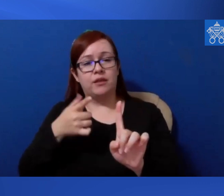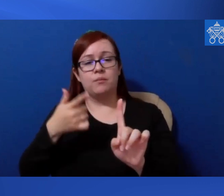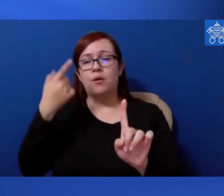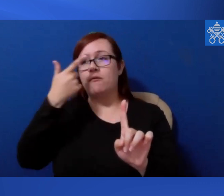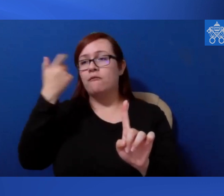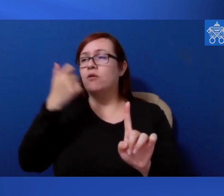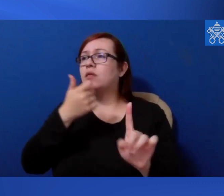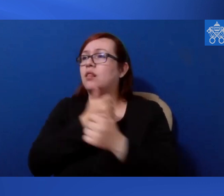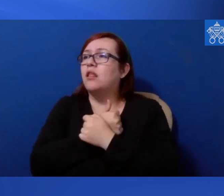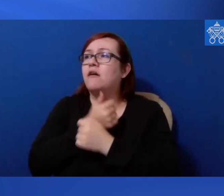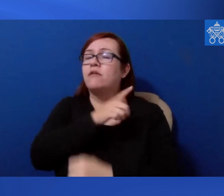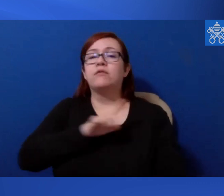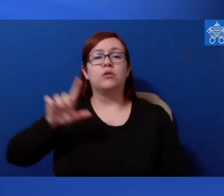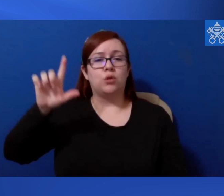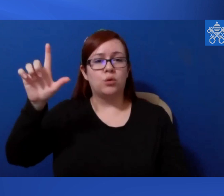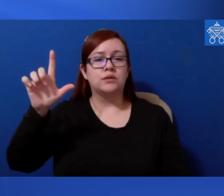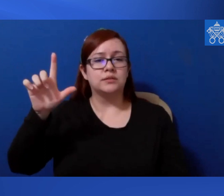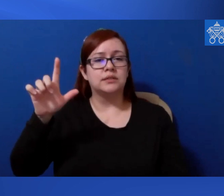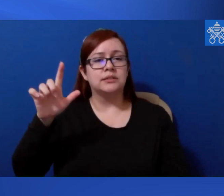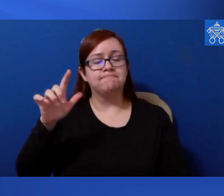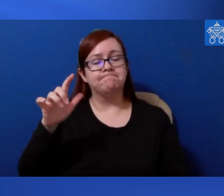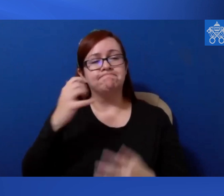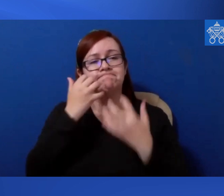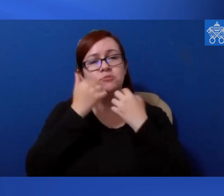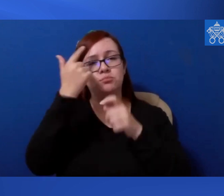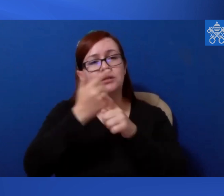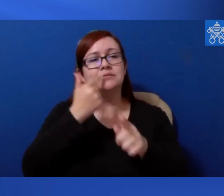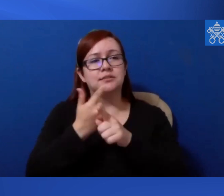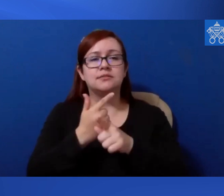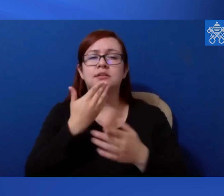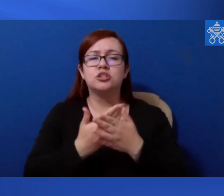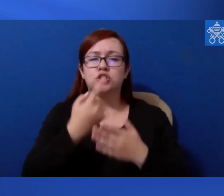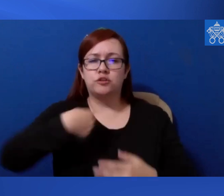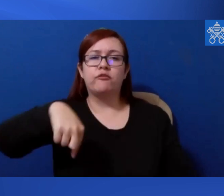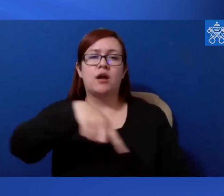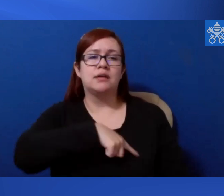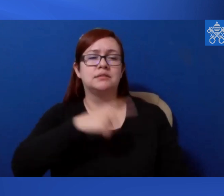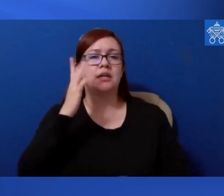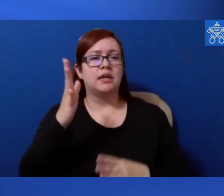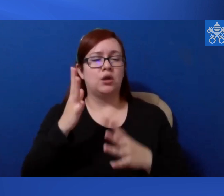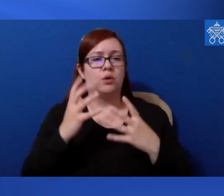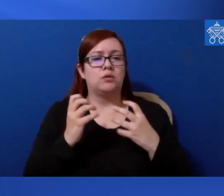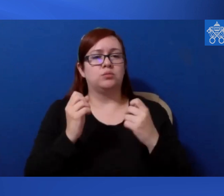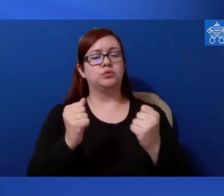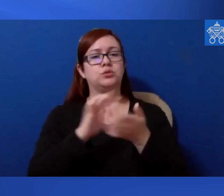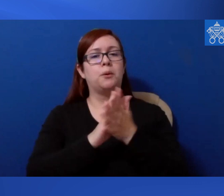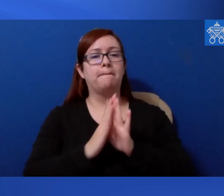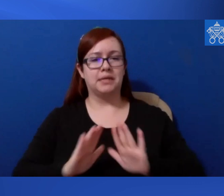Lord. Dear brothers and sisters, this is good for us. It will restore peace to our hearts.